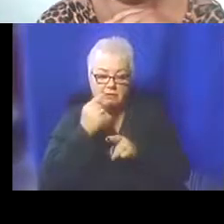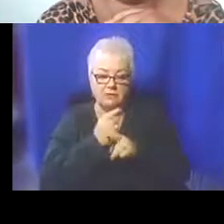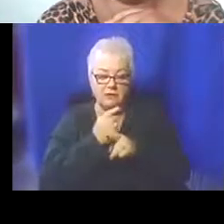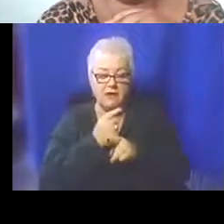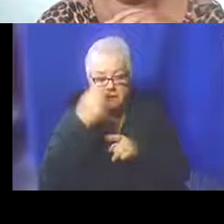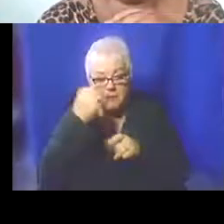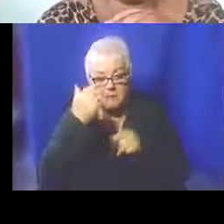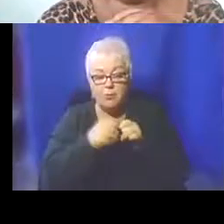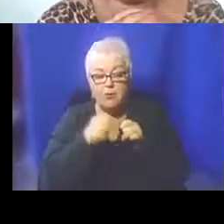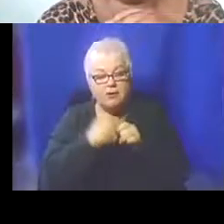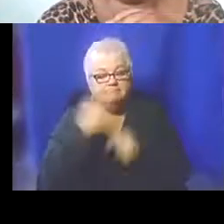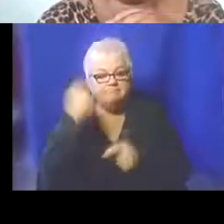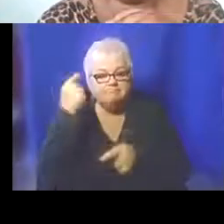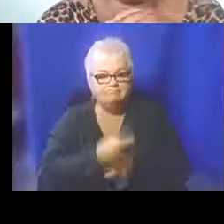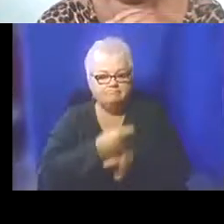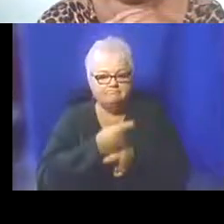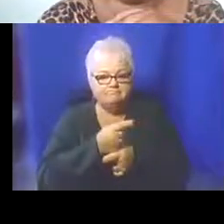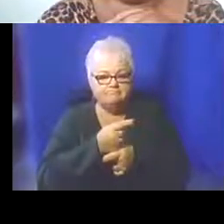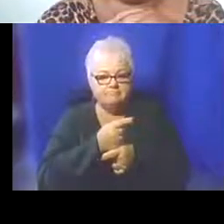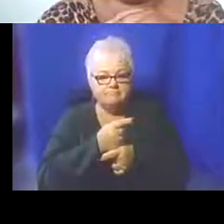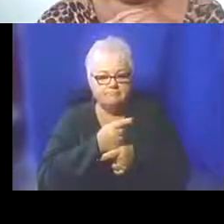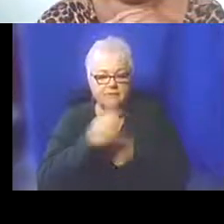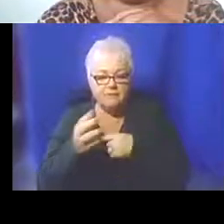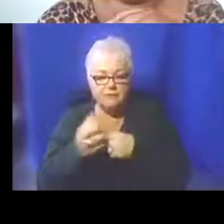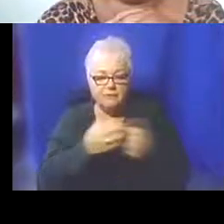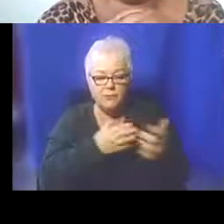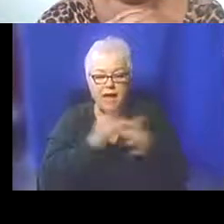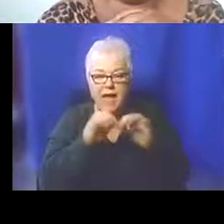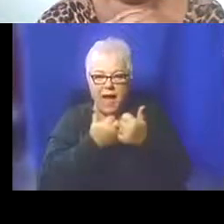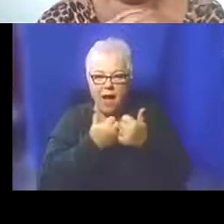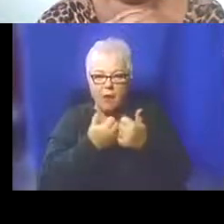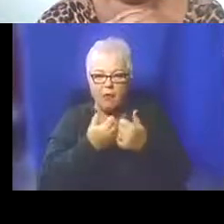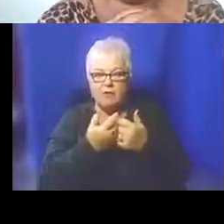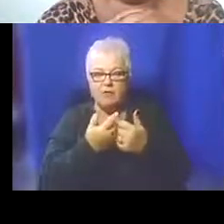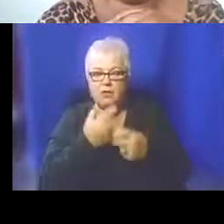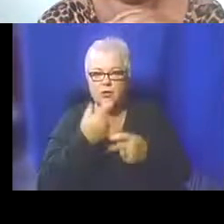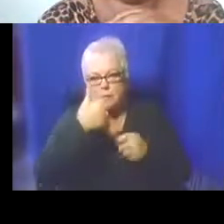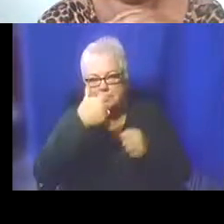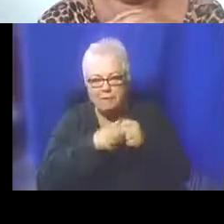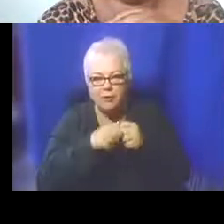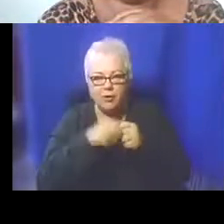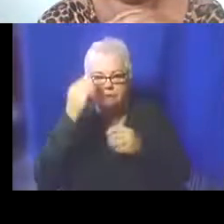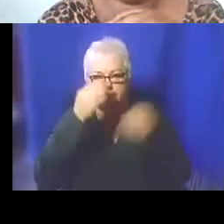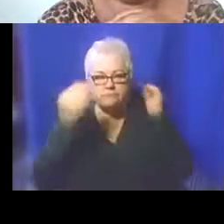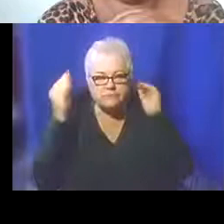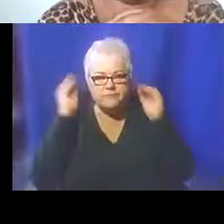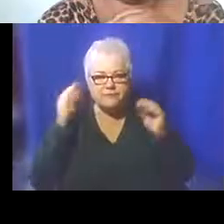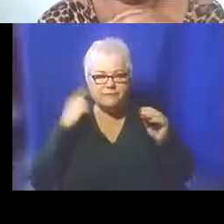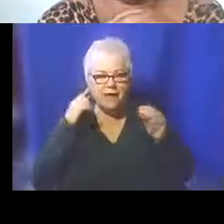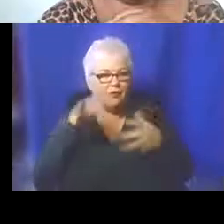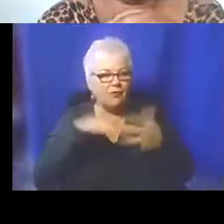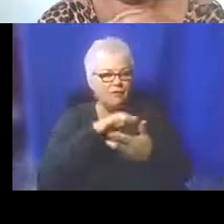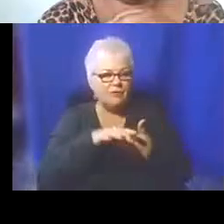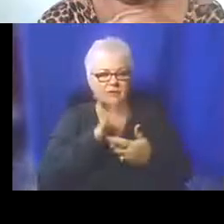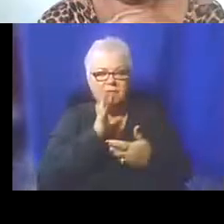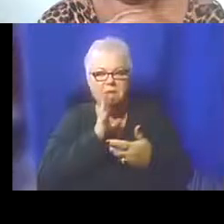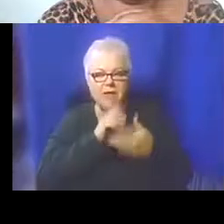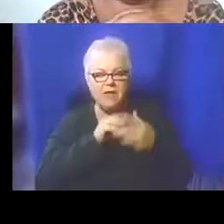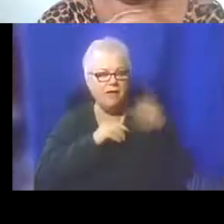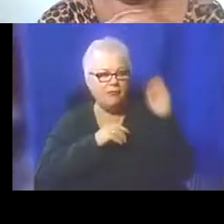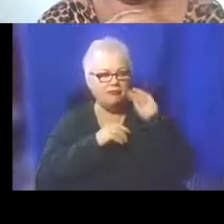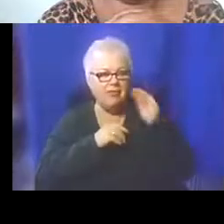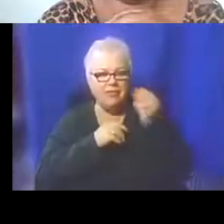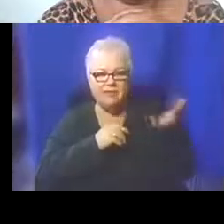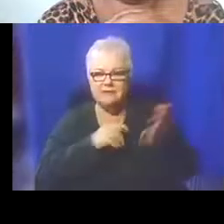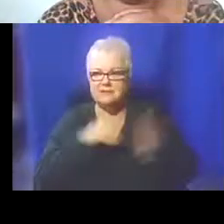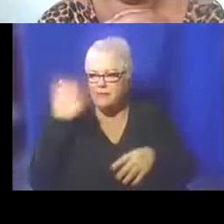memory is intact. So even though the storage is fragmented and can come out kind of sounding confusing and in bits and pieces,